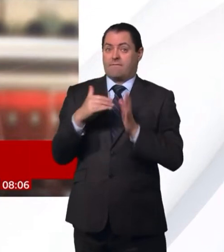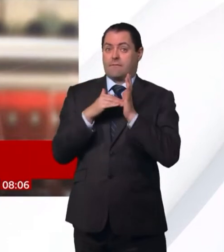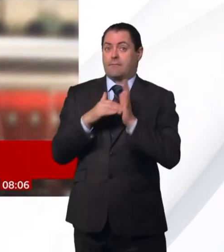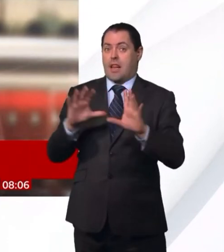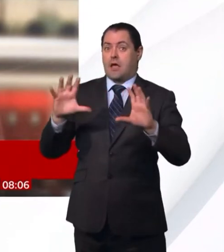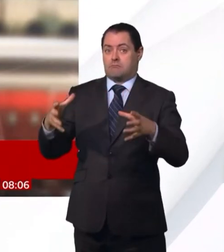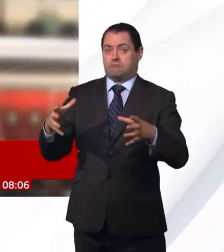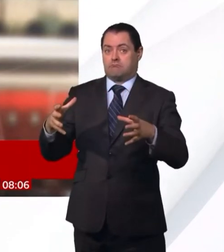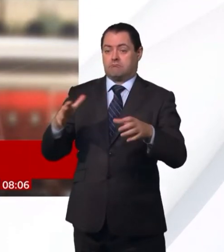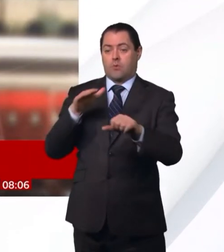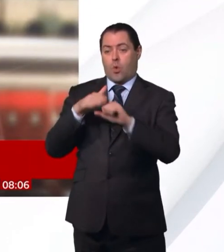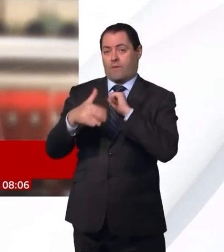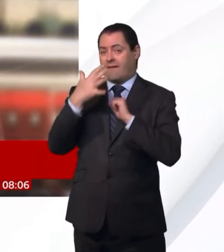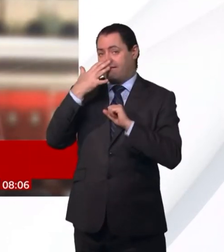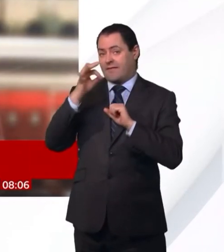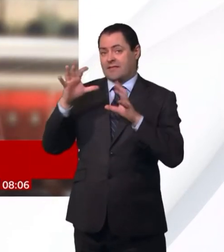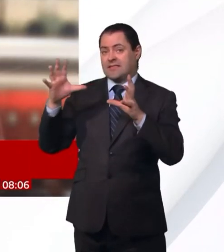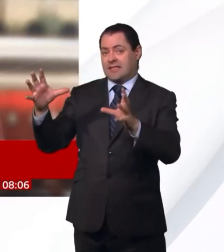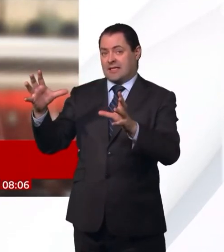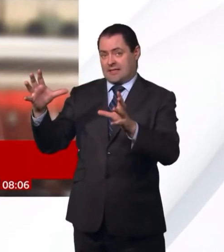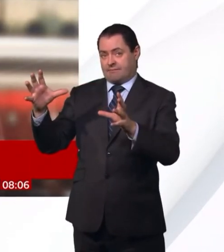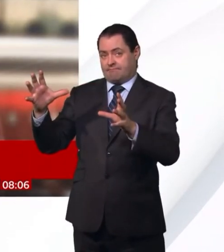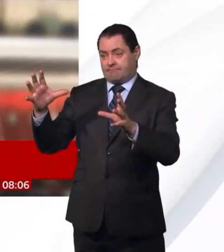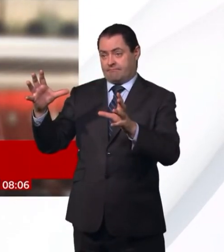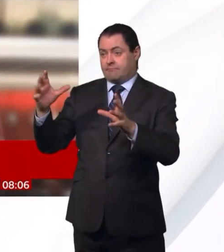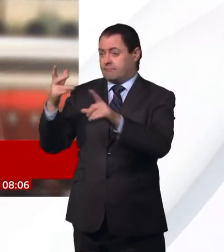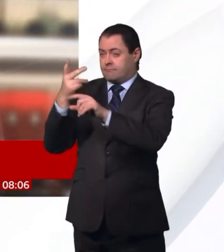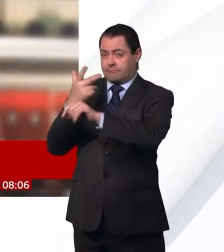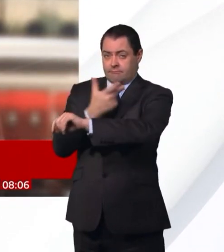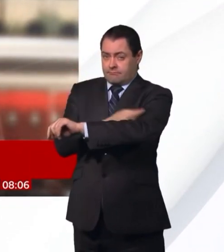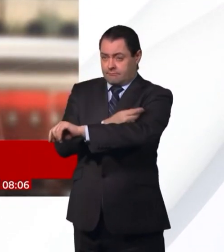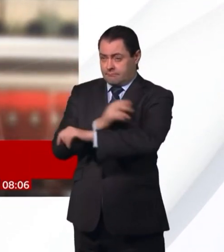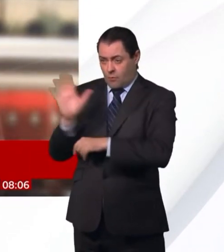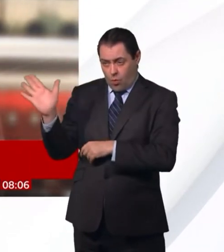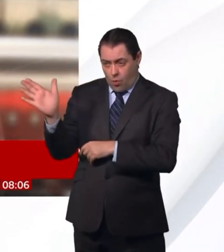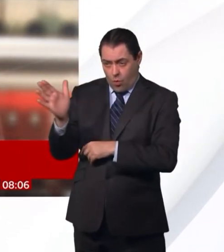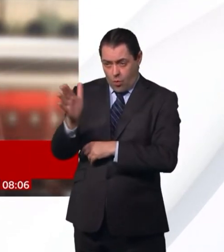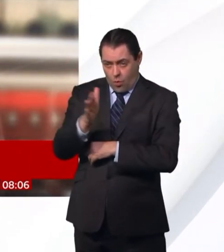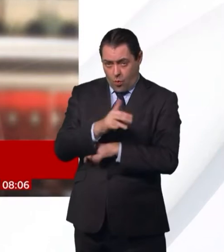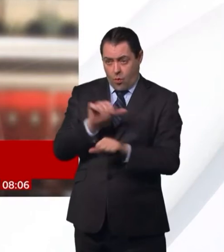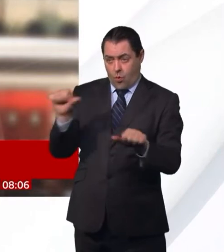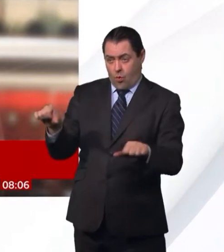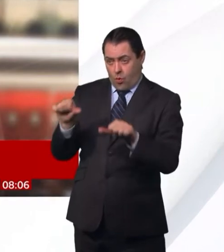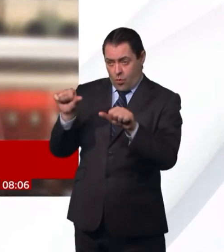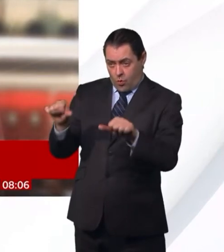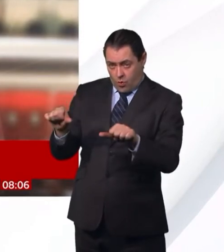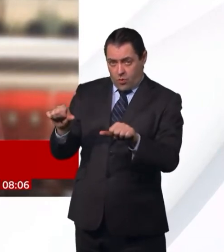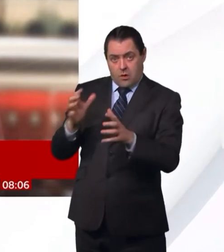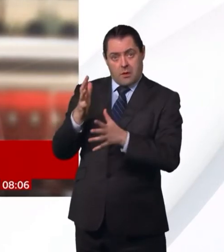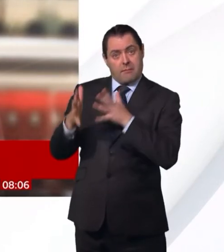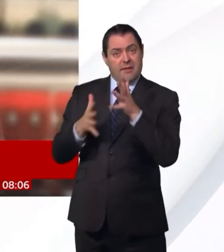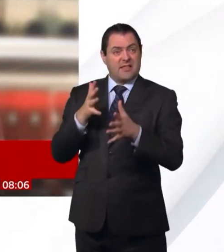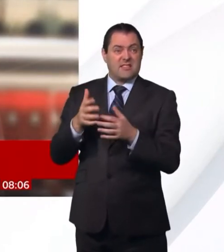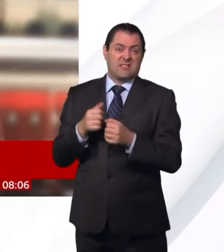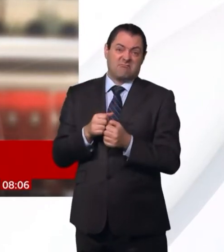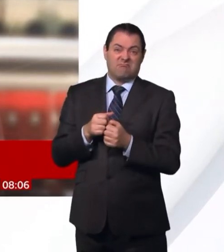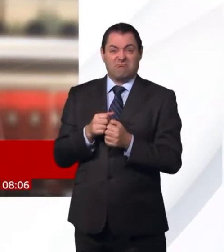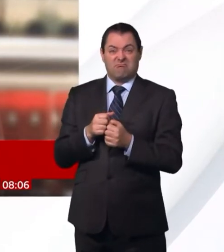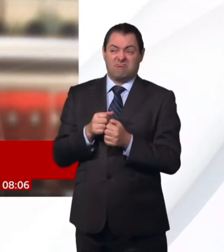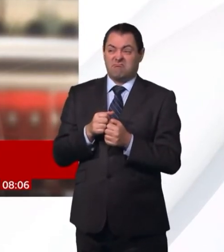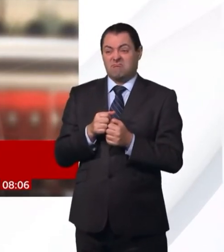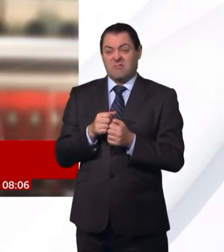of the over 50s. And once all of those are immunized, that would take away about